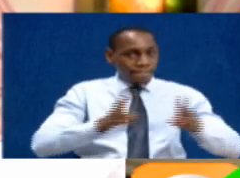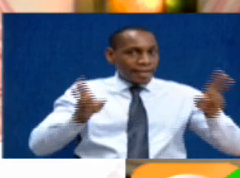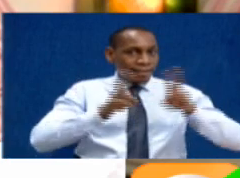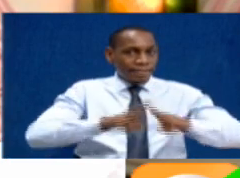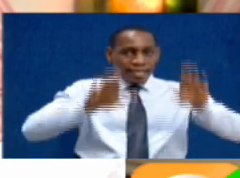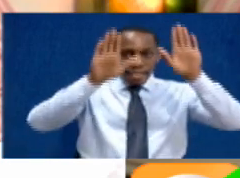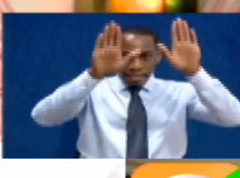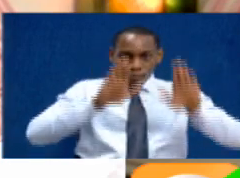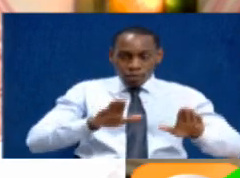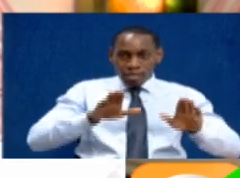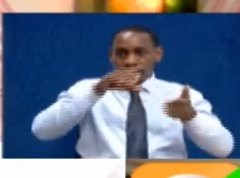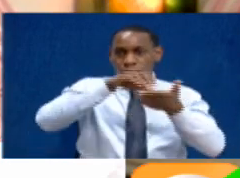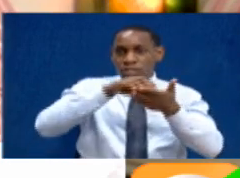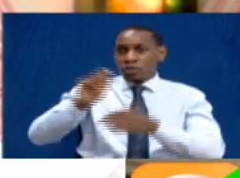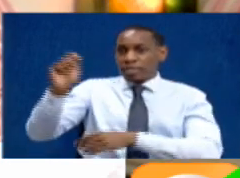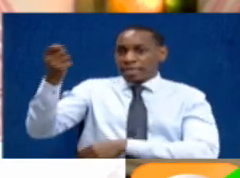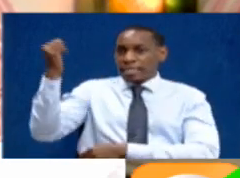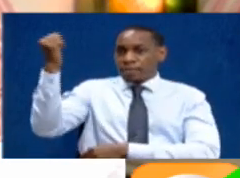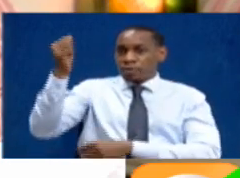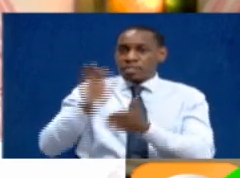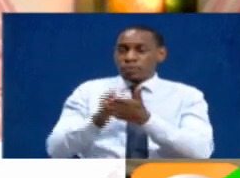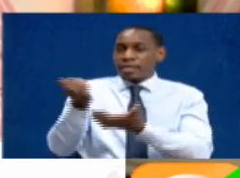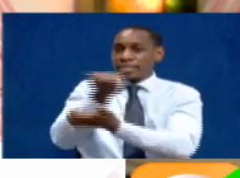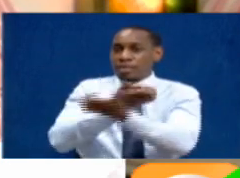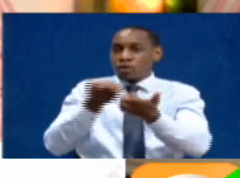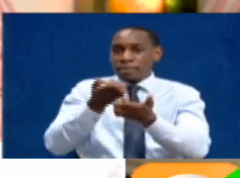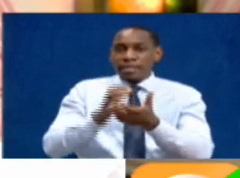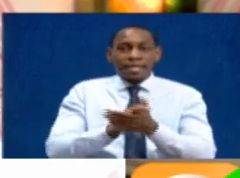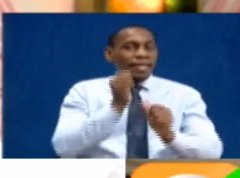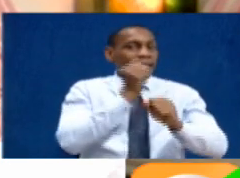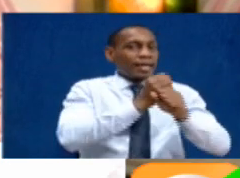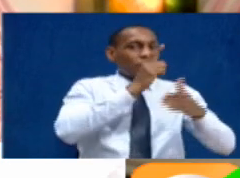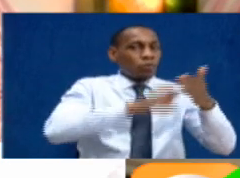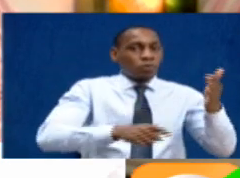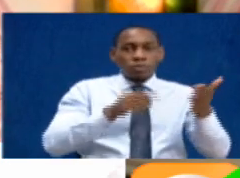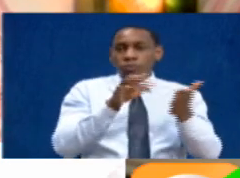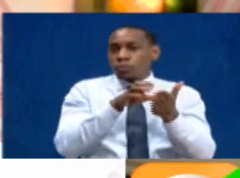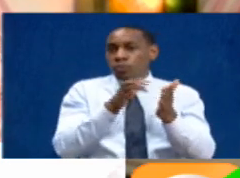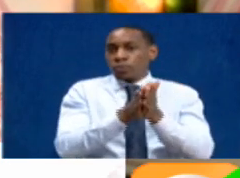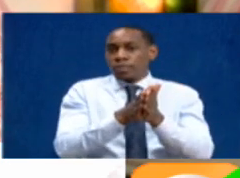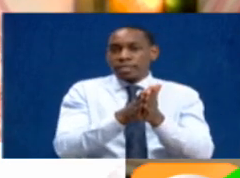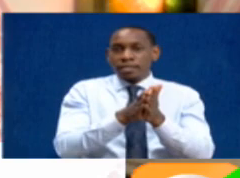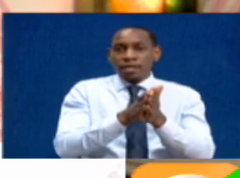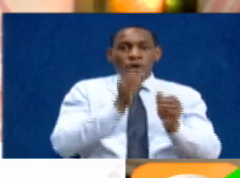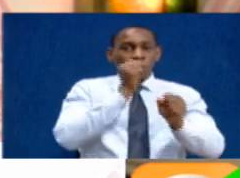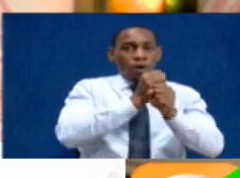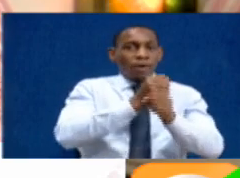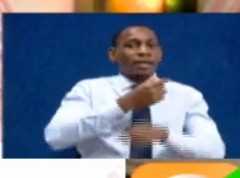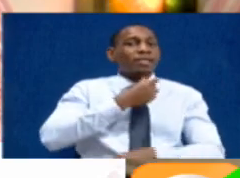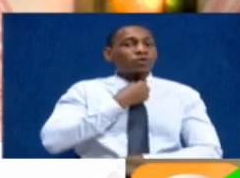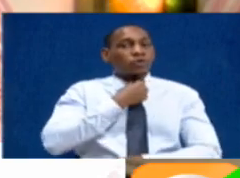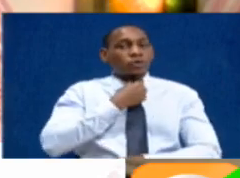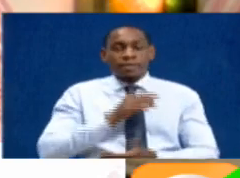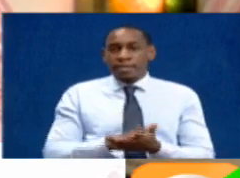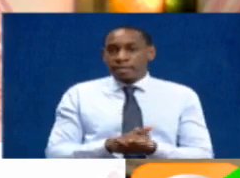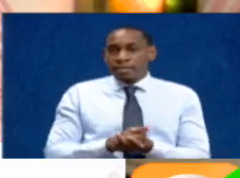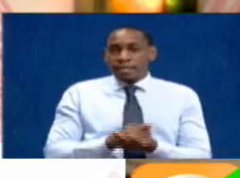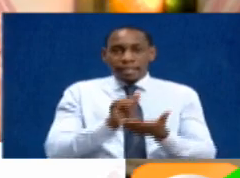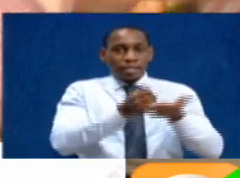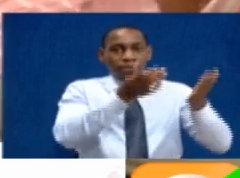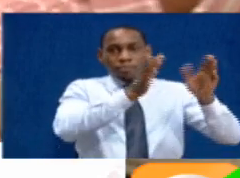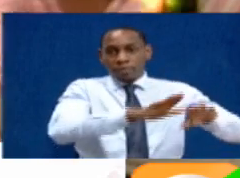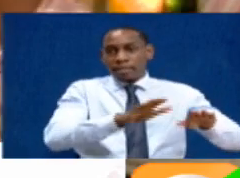important players in Kenyan politics and Kenyan economy. What has he done with the labor union? He left